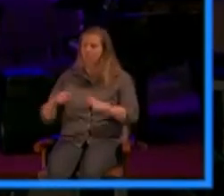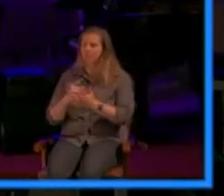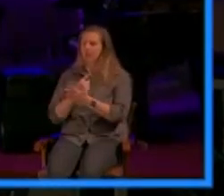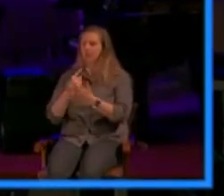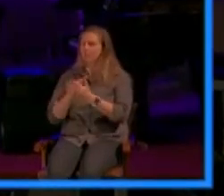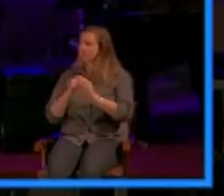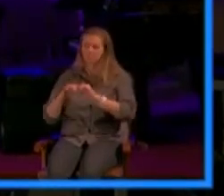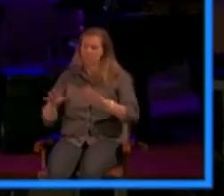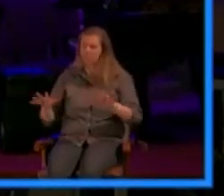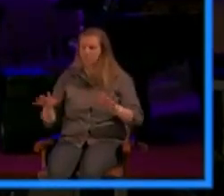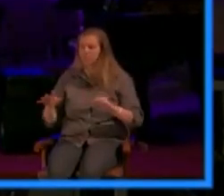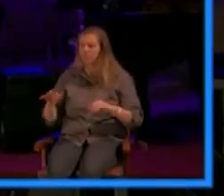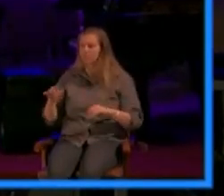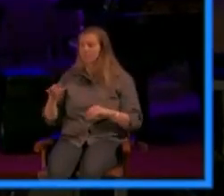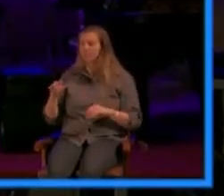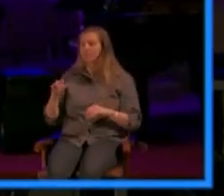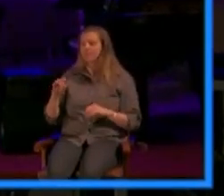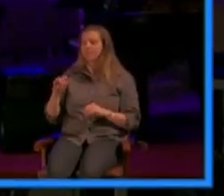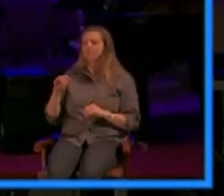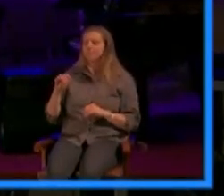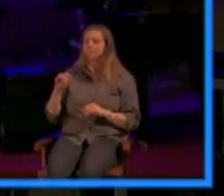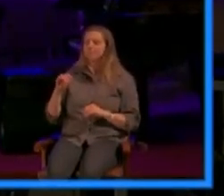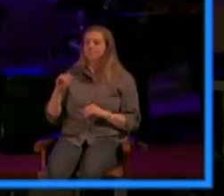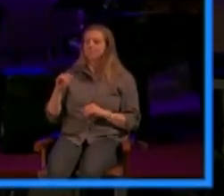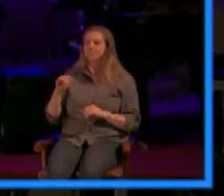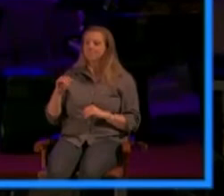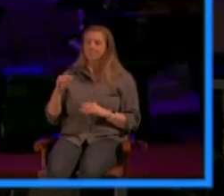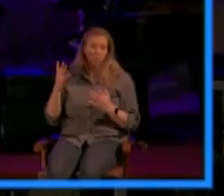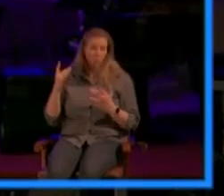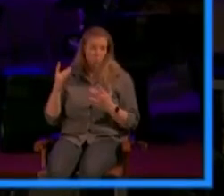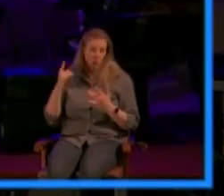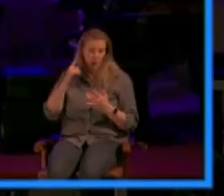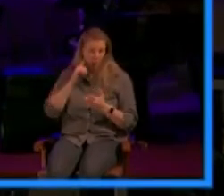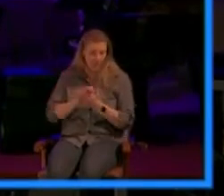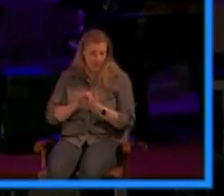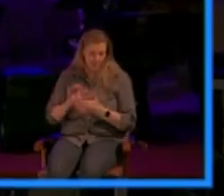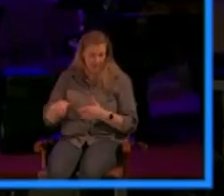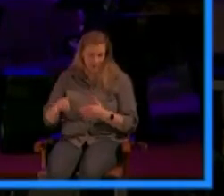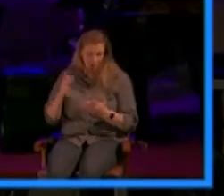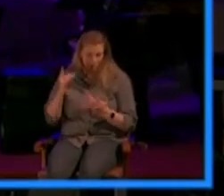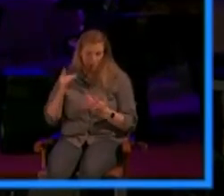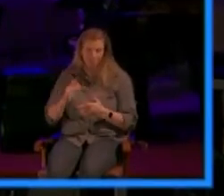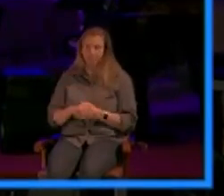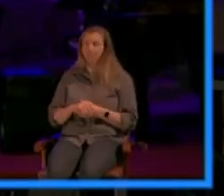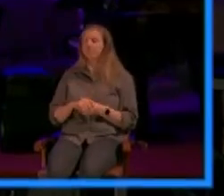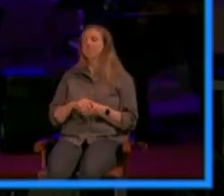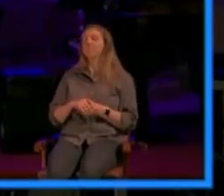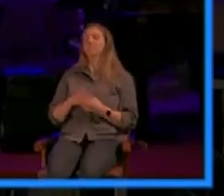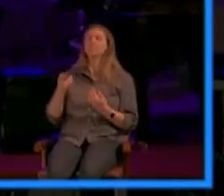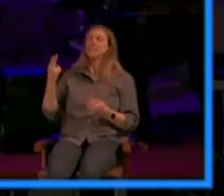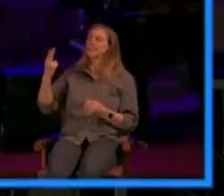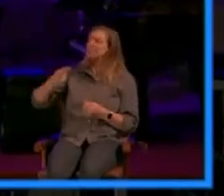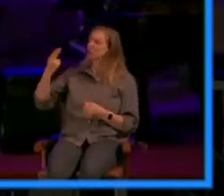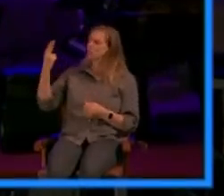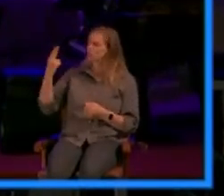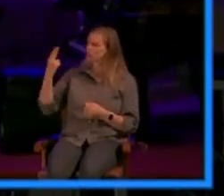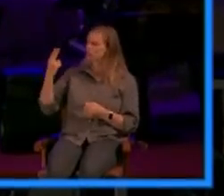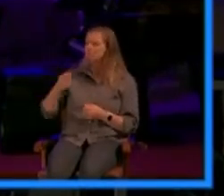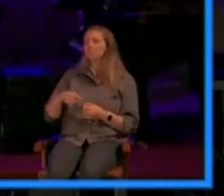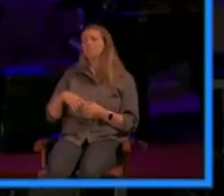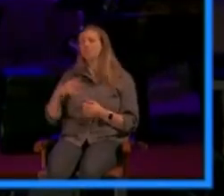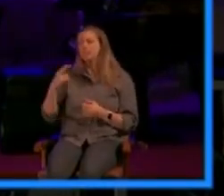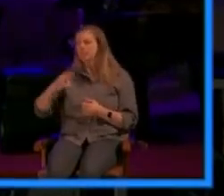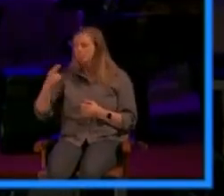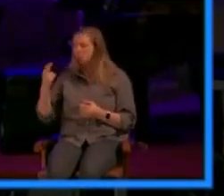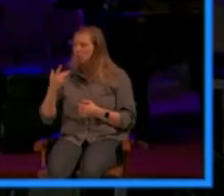historically, in our country, over the 240 plus years, is that about every 60 years on average, we have had